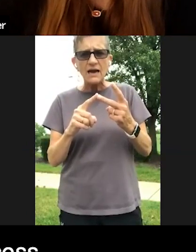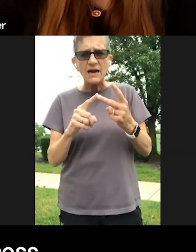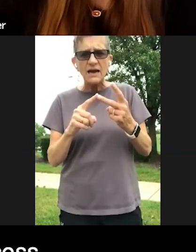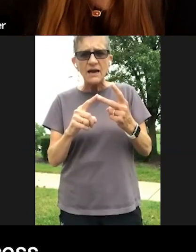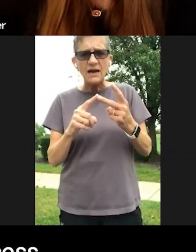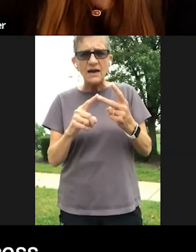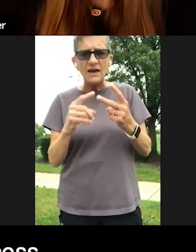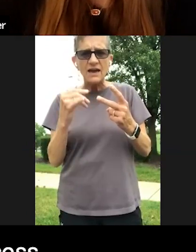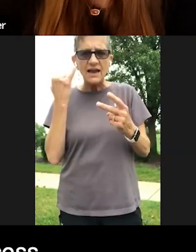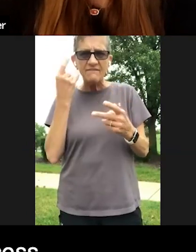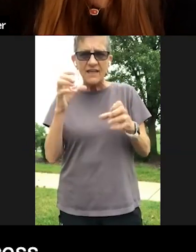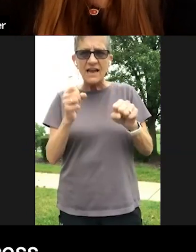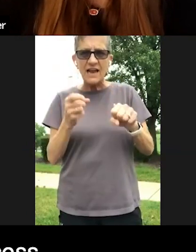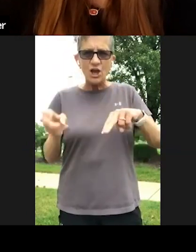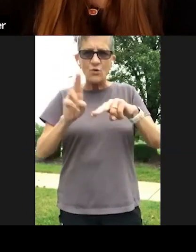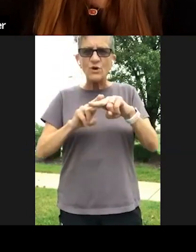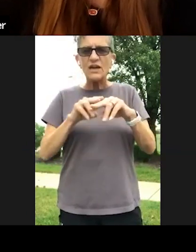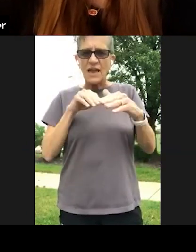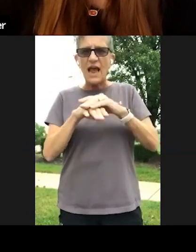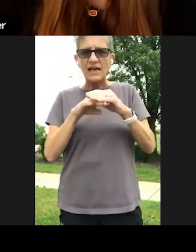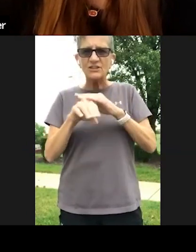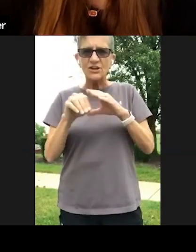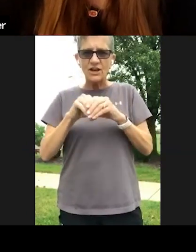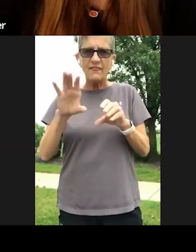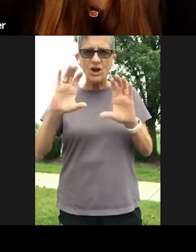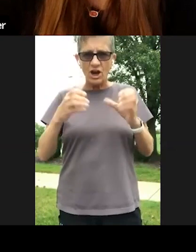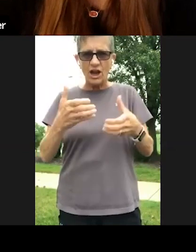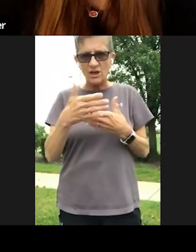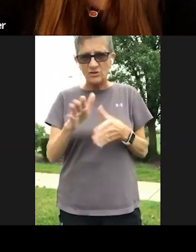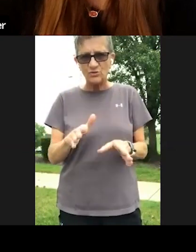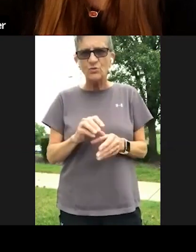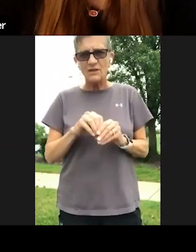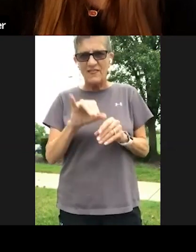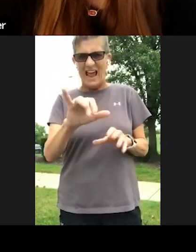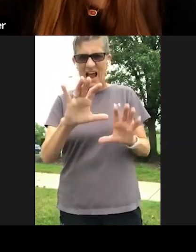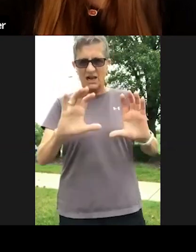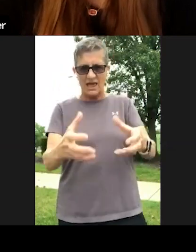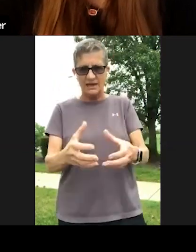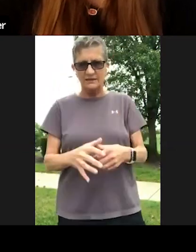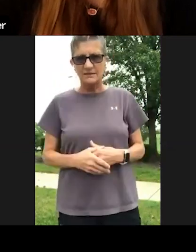increase access in their own classroom space in that course.